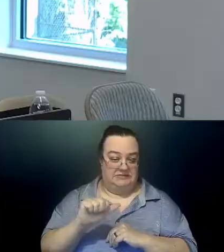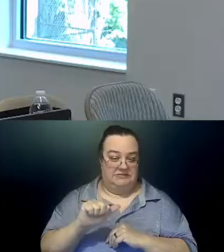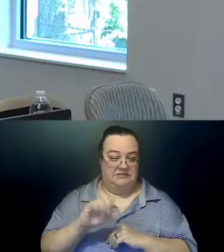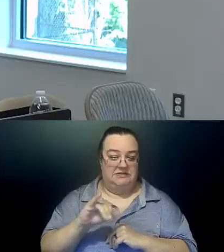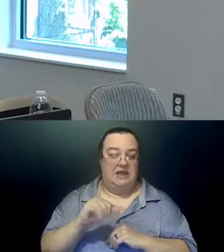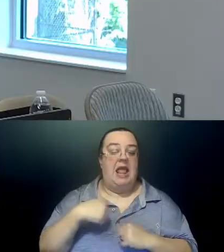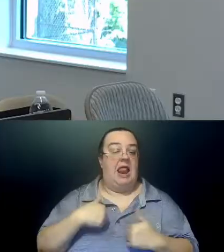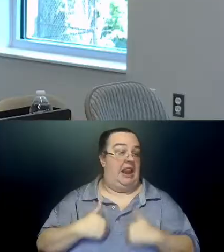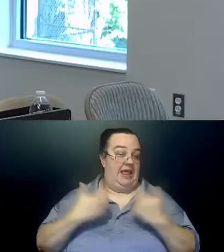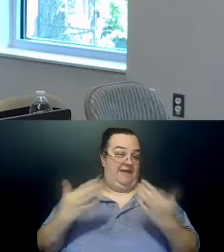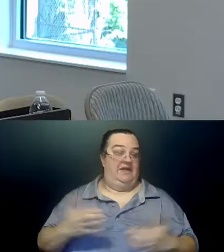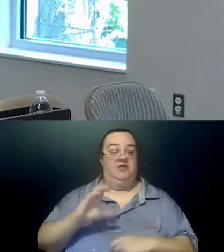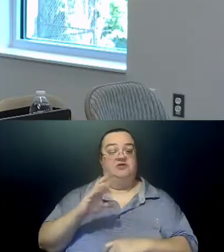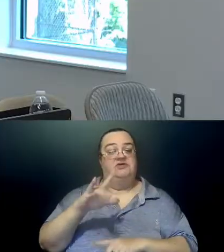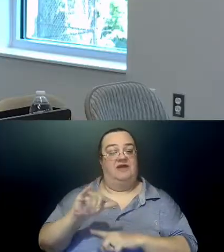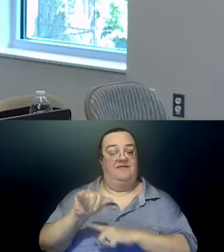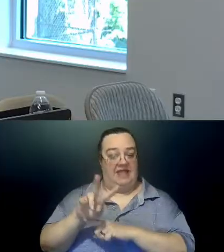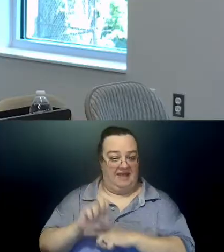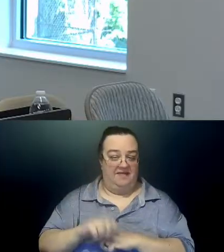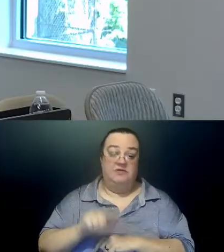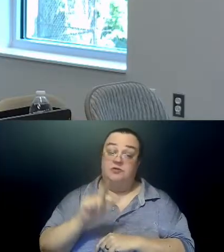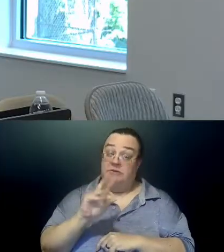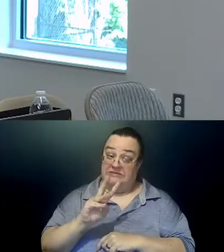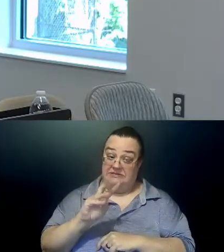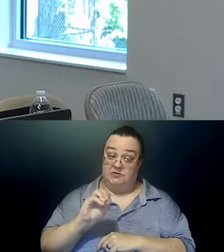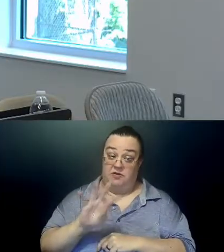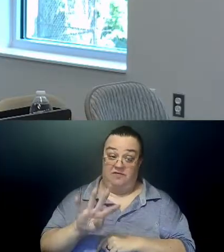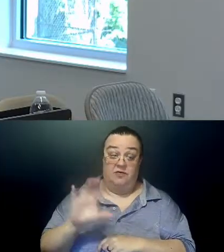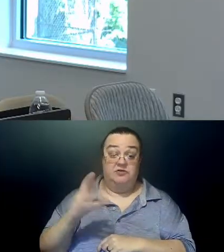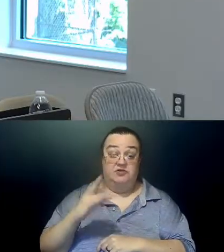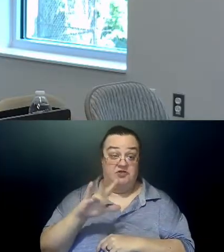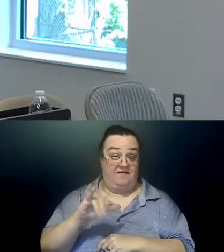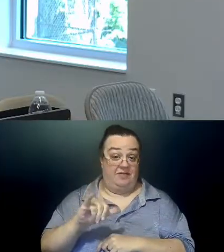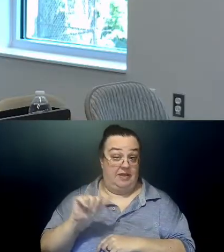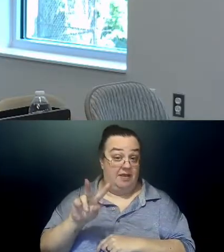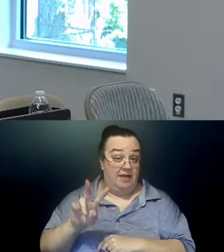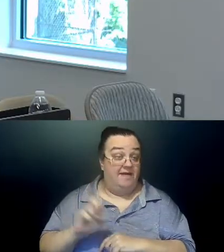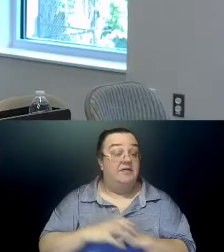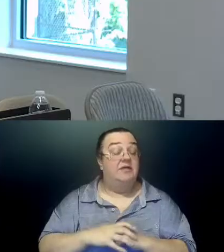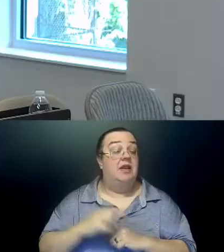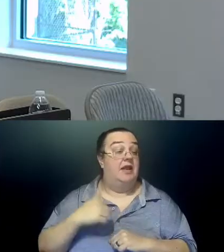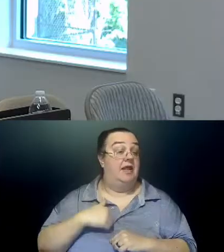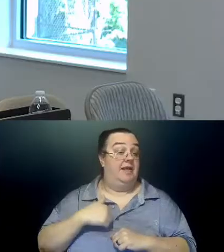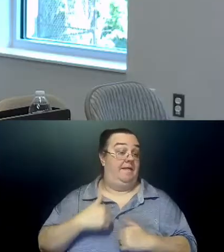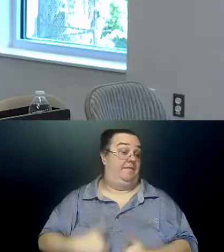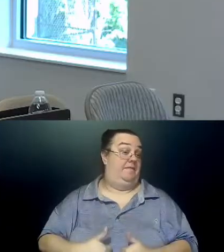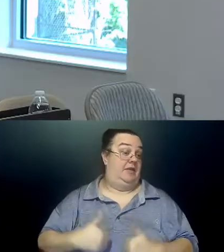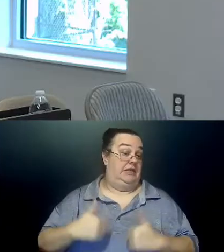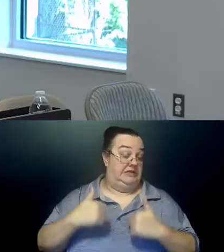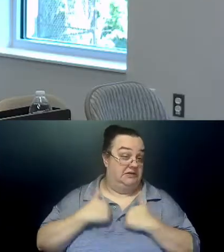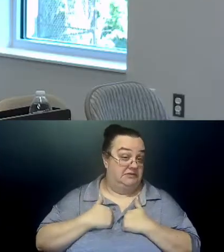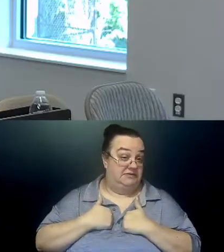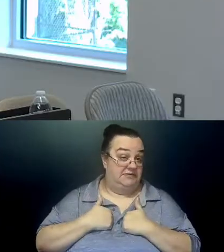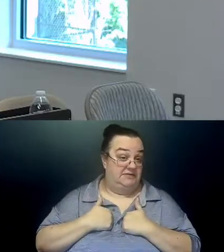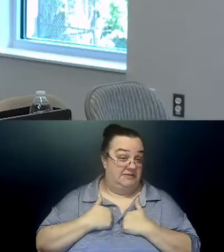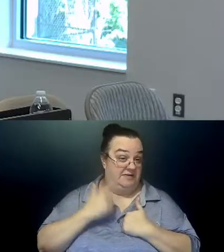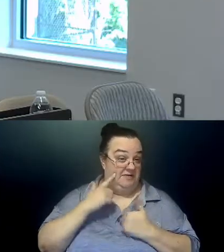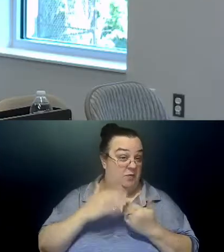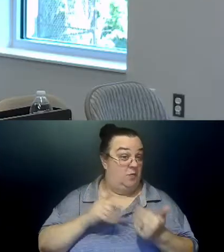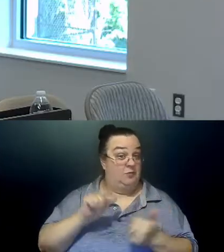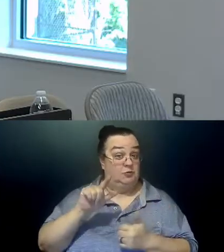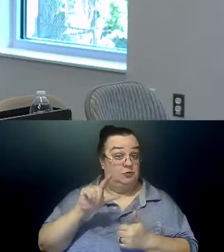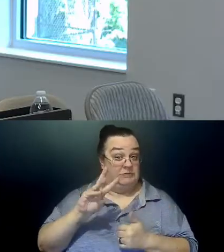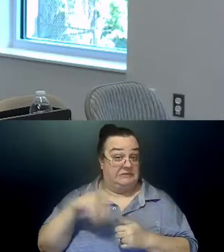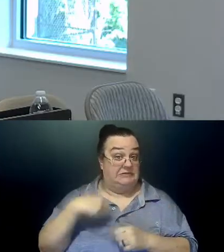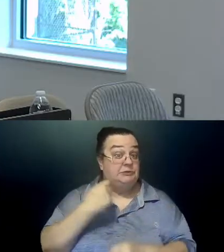Cheverly Avenue, 2604 Cheverly Avenue. I have been a resident for almost 26